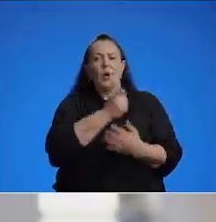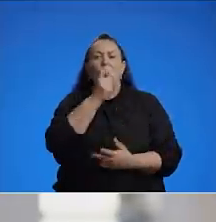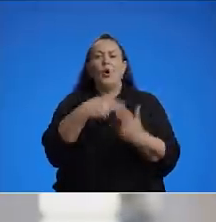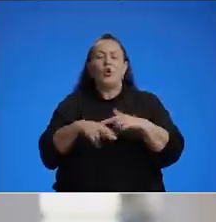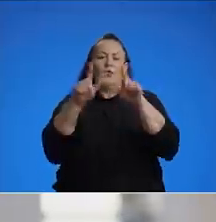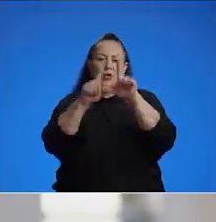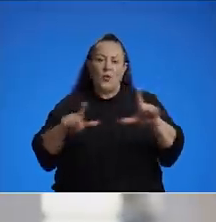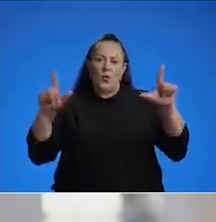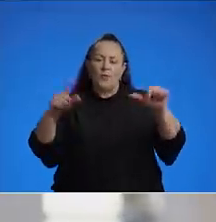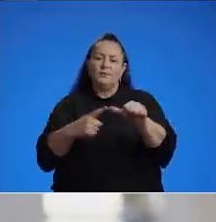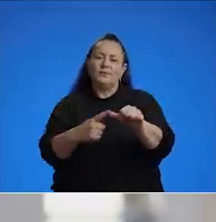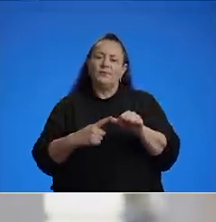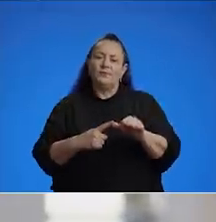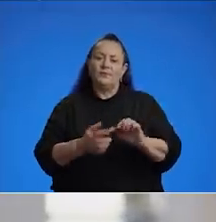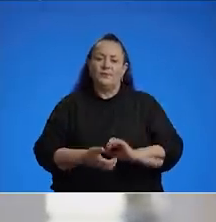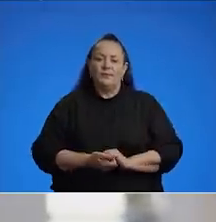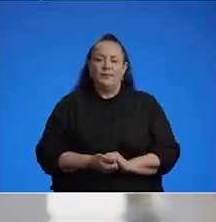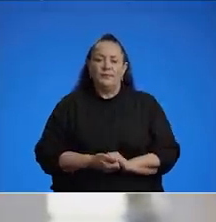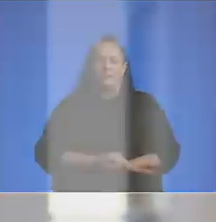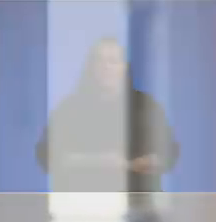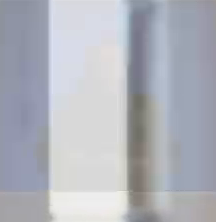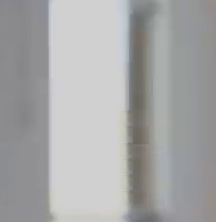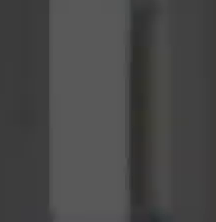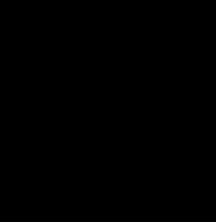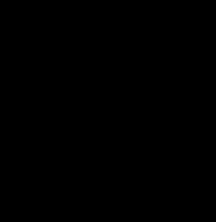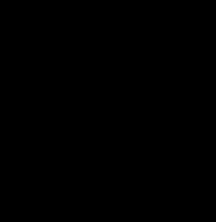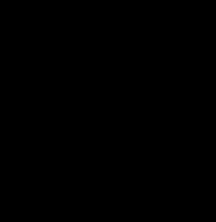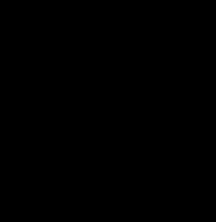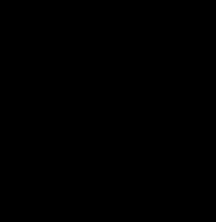The word of the Lord. Thanks be to God.